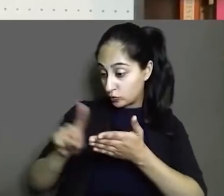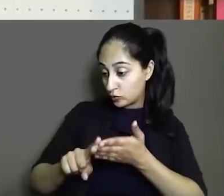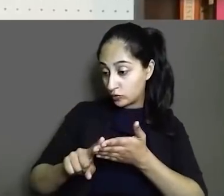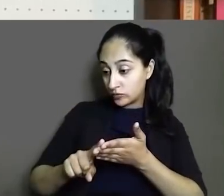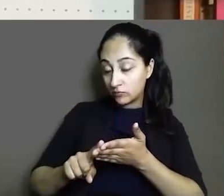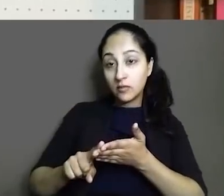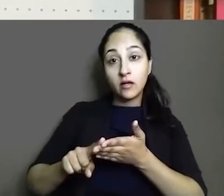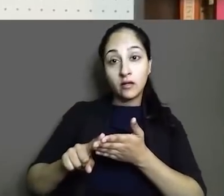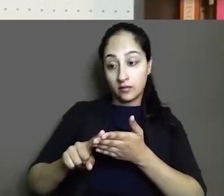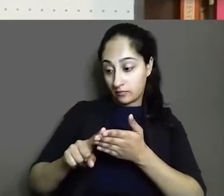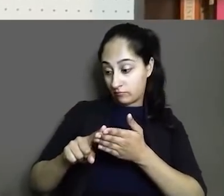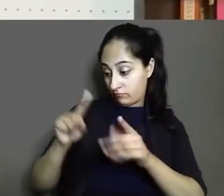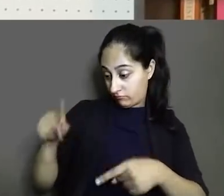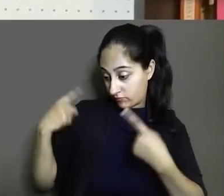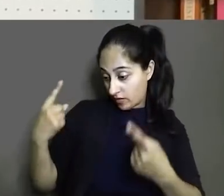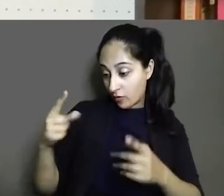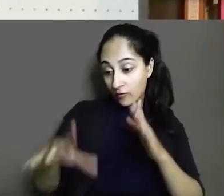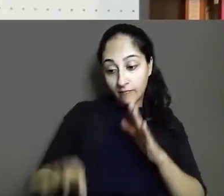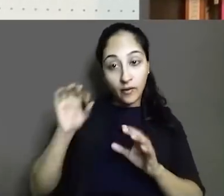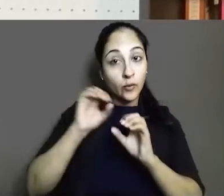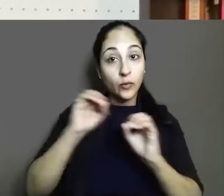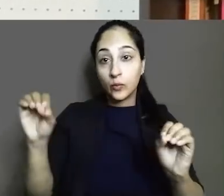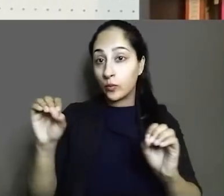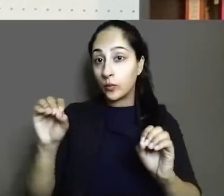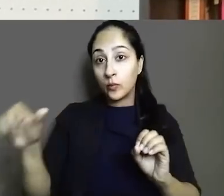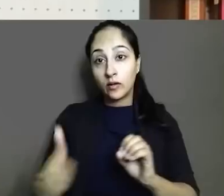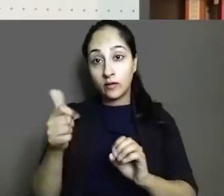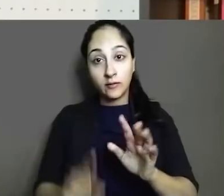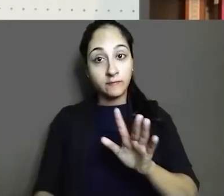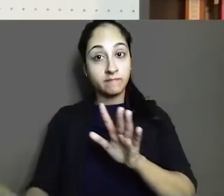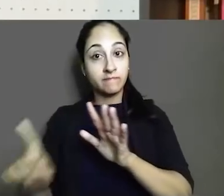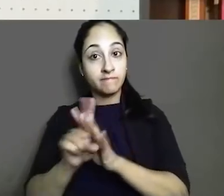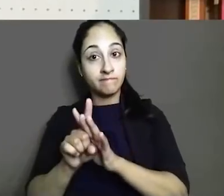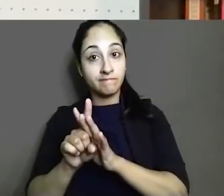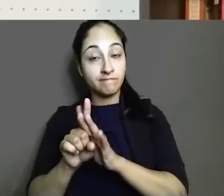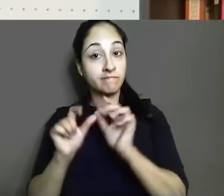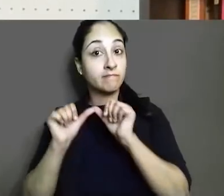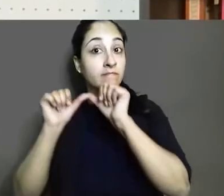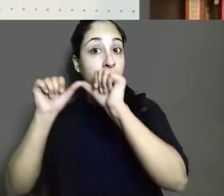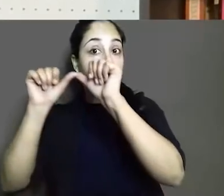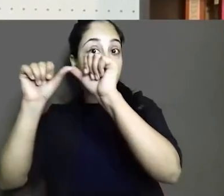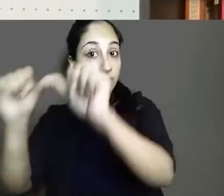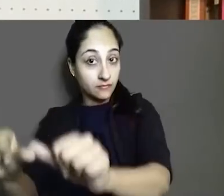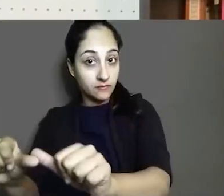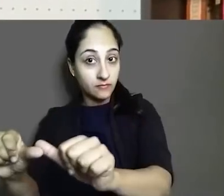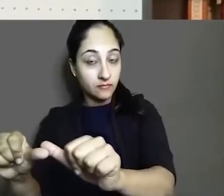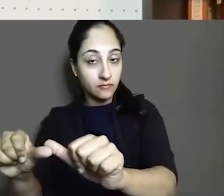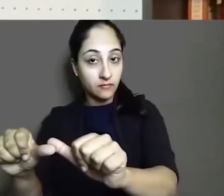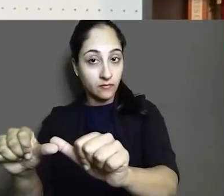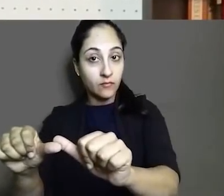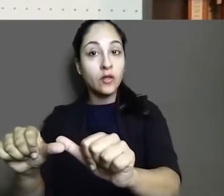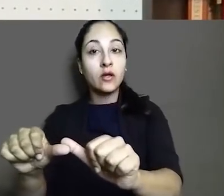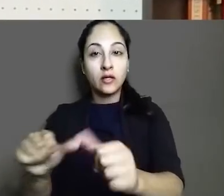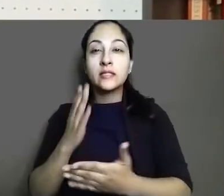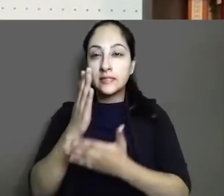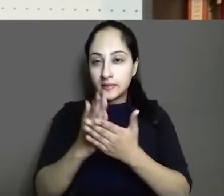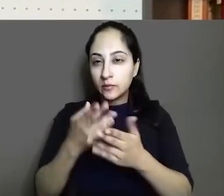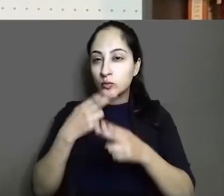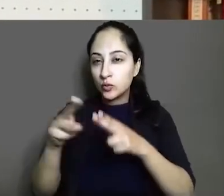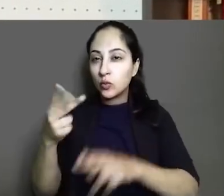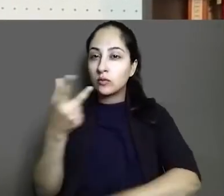reassure that this is something that we will just have to go through and make sure